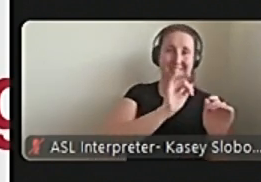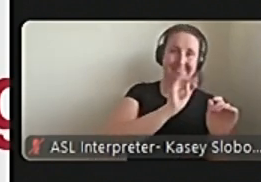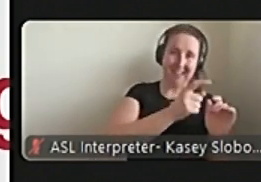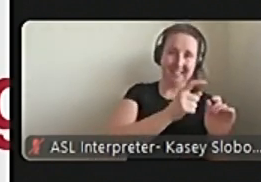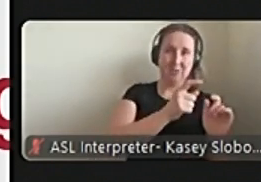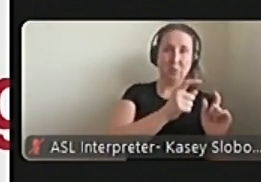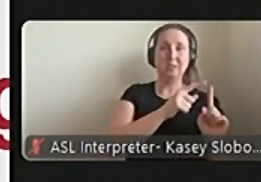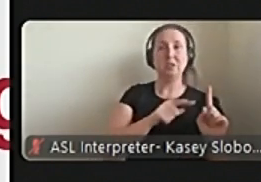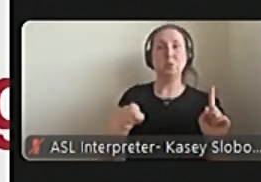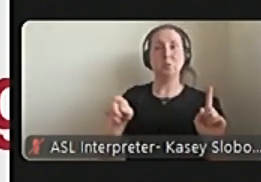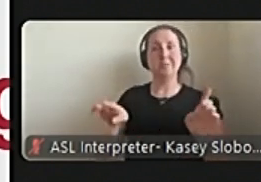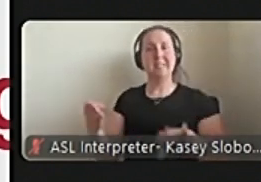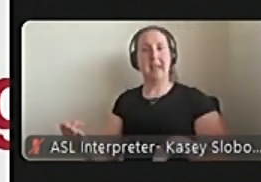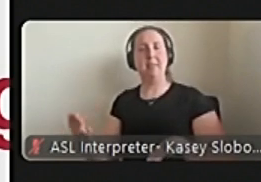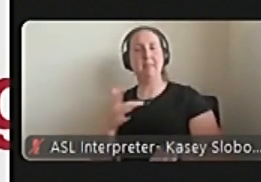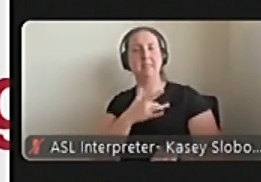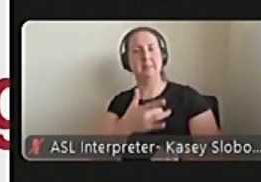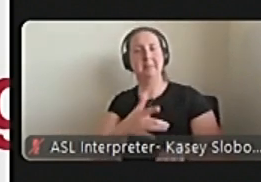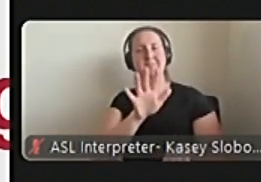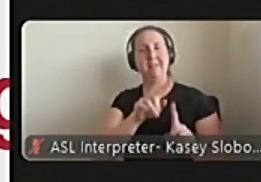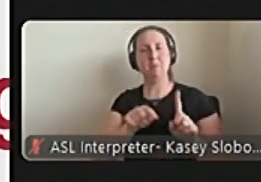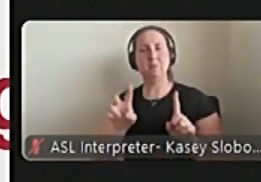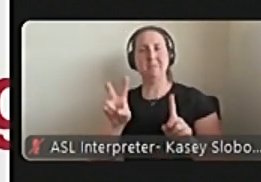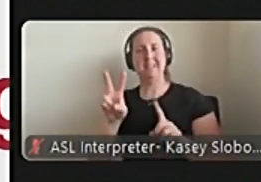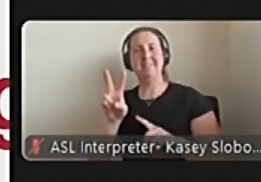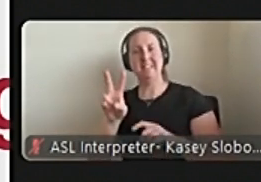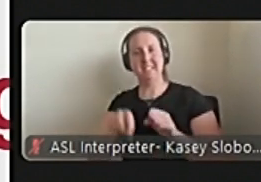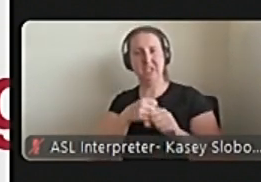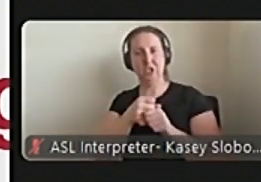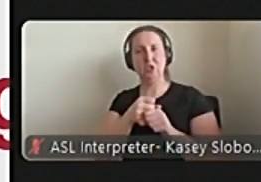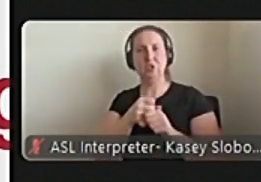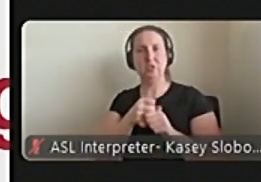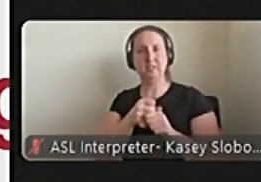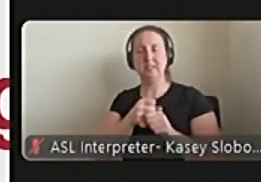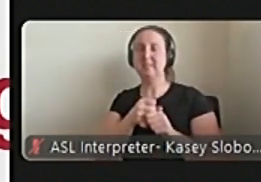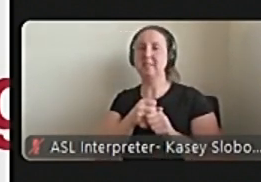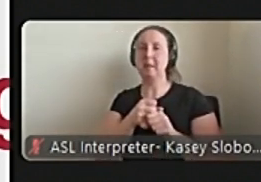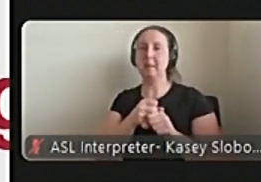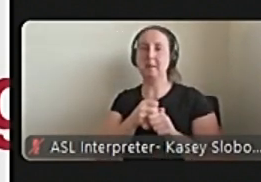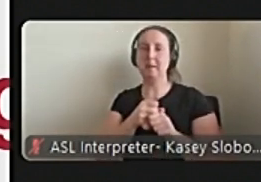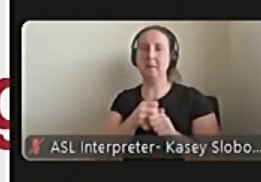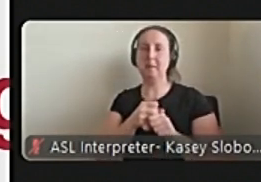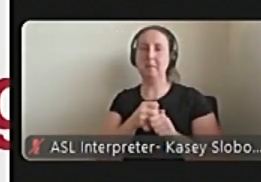7 years. But it's a bell curve, so you go 2 to 20.